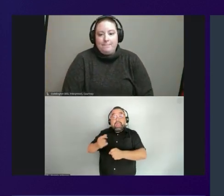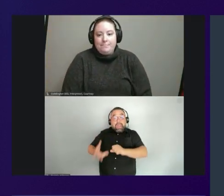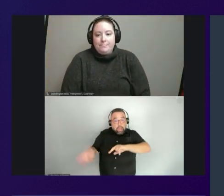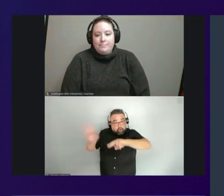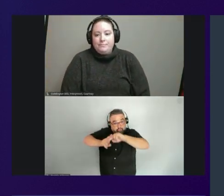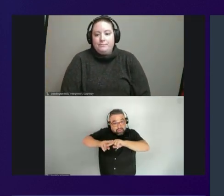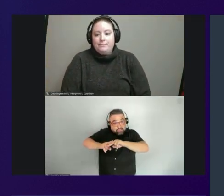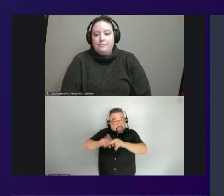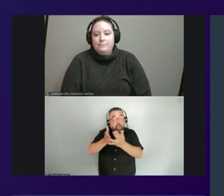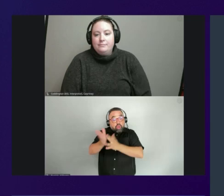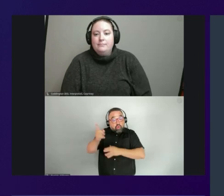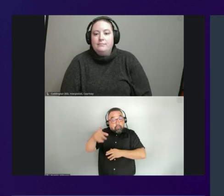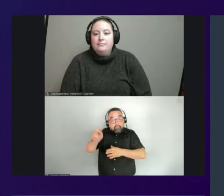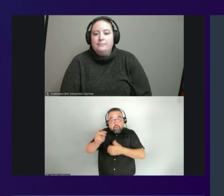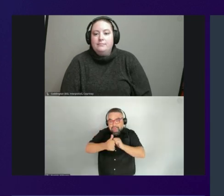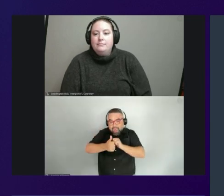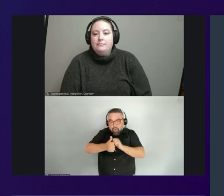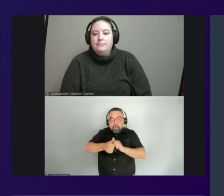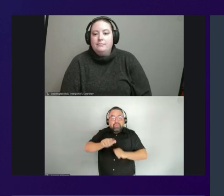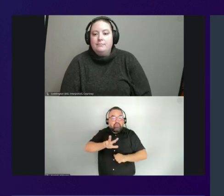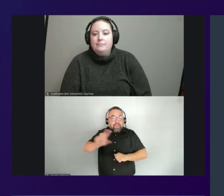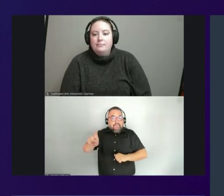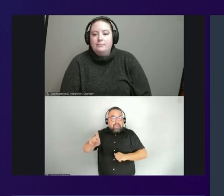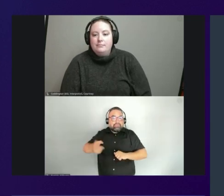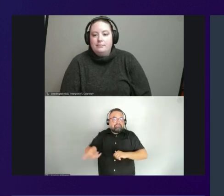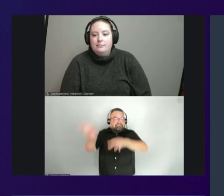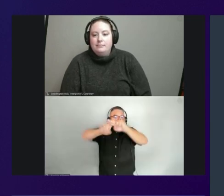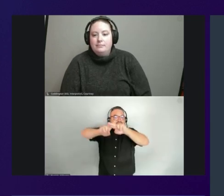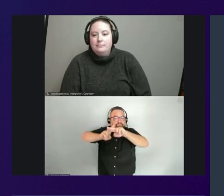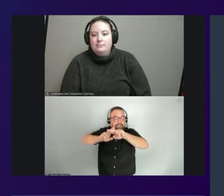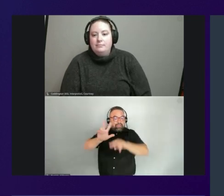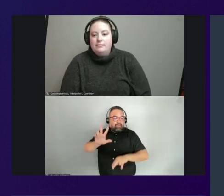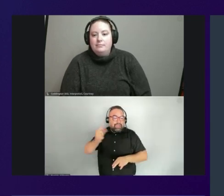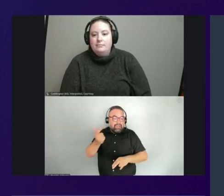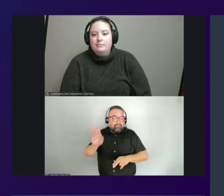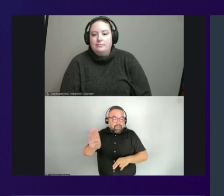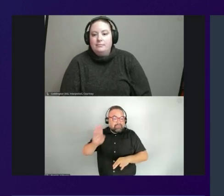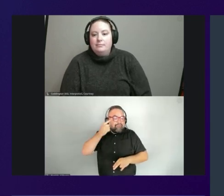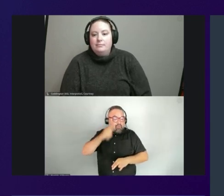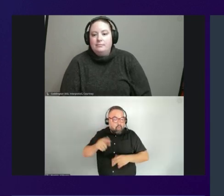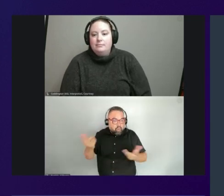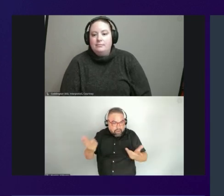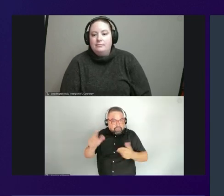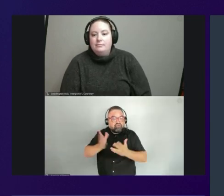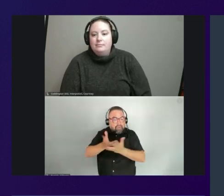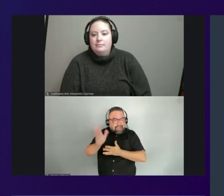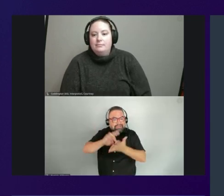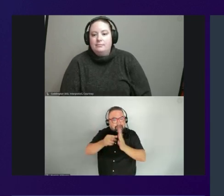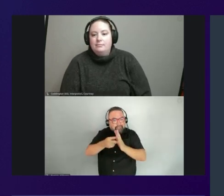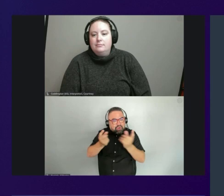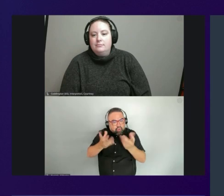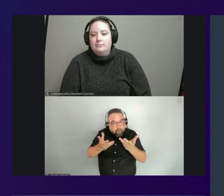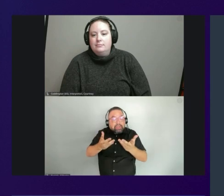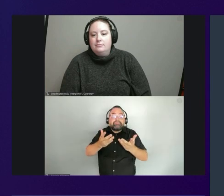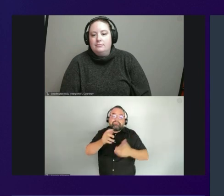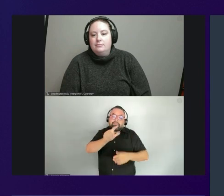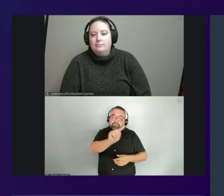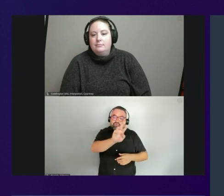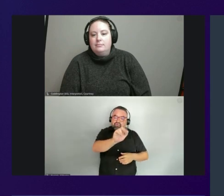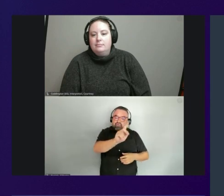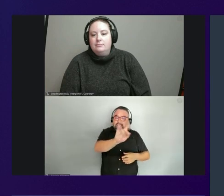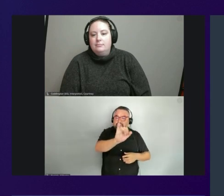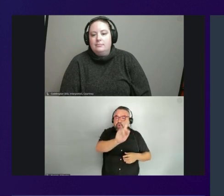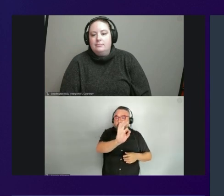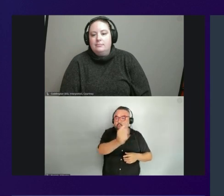to 10 gigabytes per second of reads and 3 gigabytes per second of writes, allowing streaming workloads like transcoding of media files